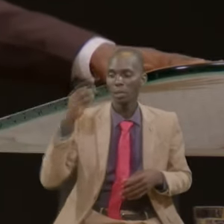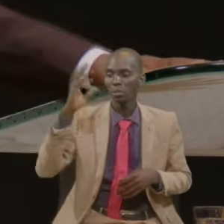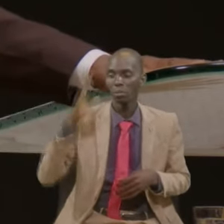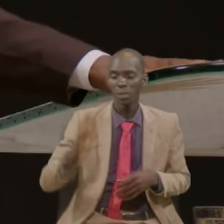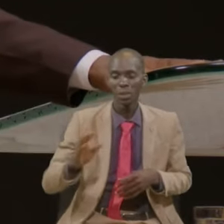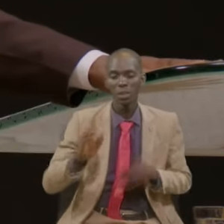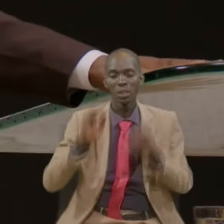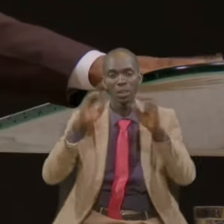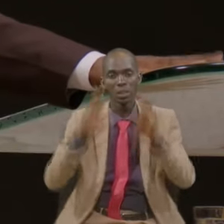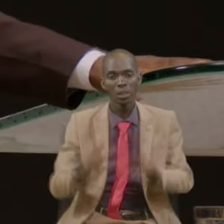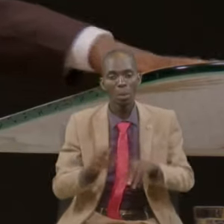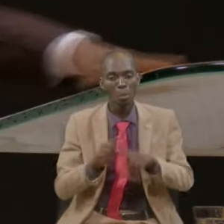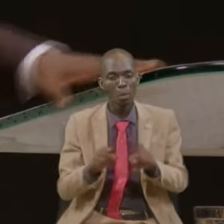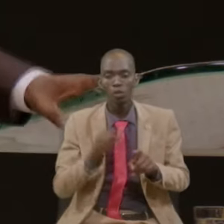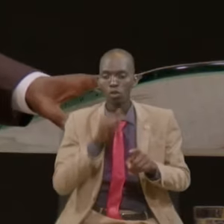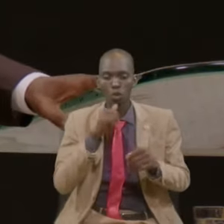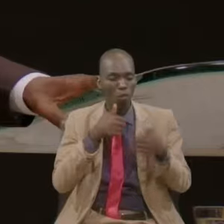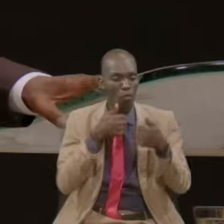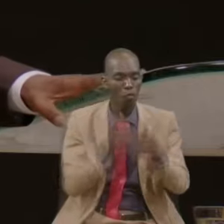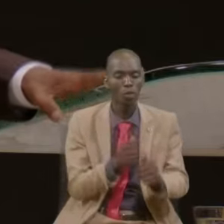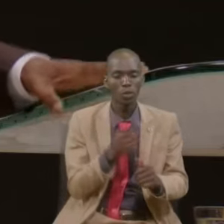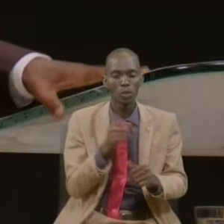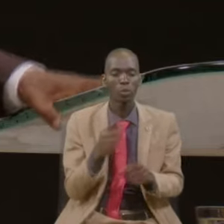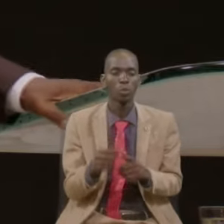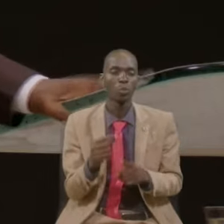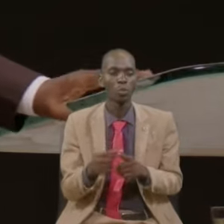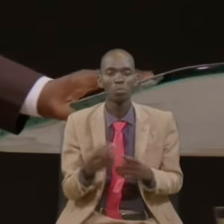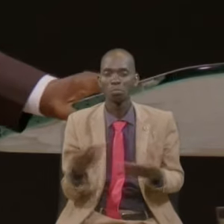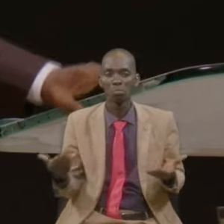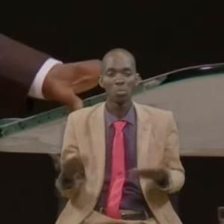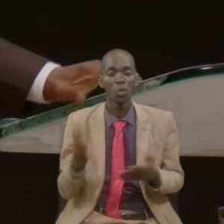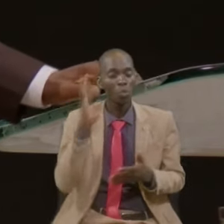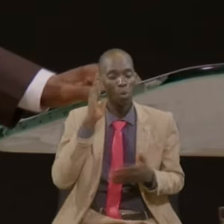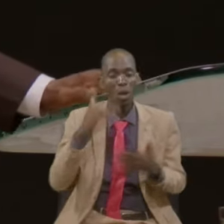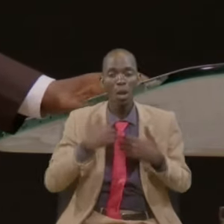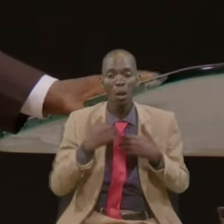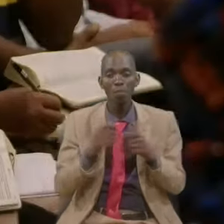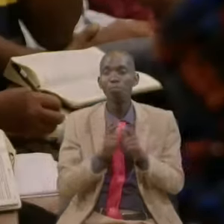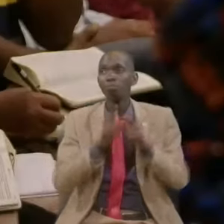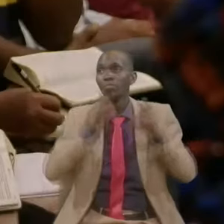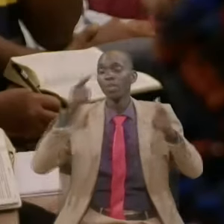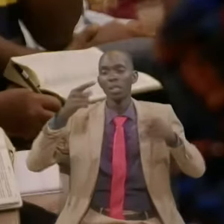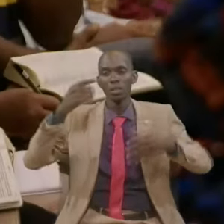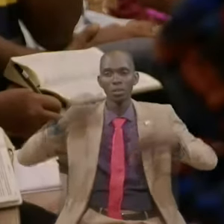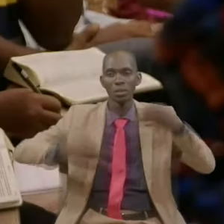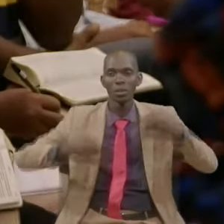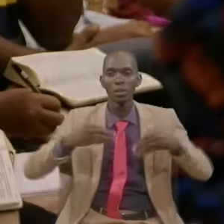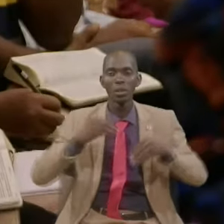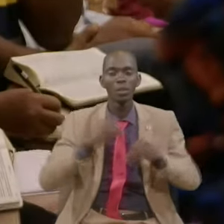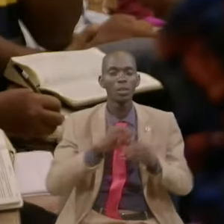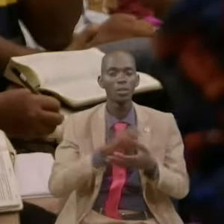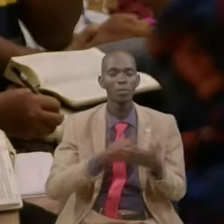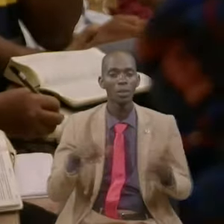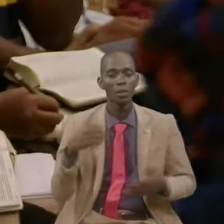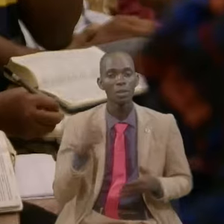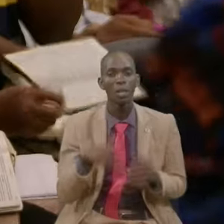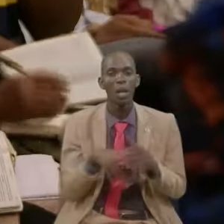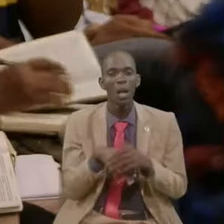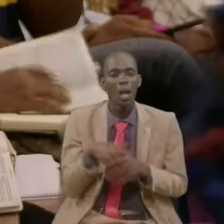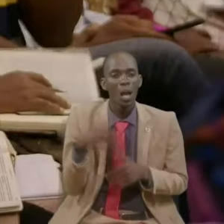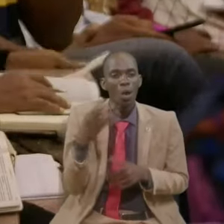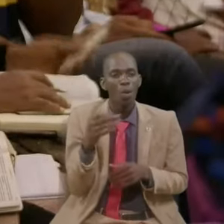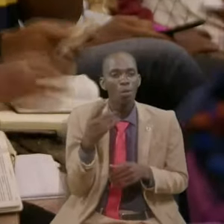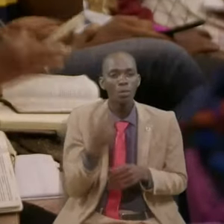doers of the word, condemnation comes. And look at verse 10. In verse 10, out of the